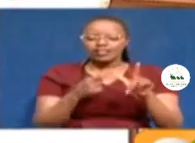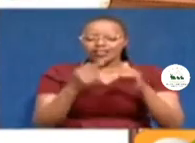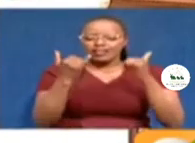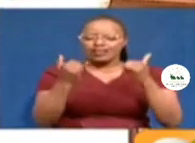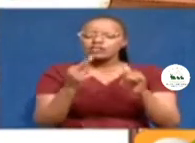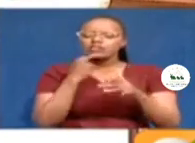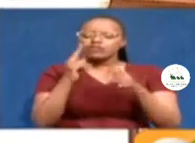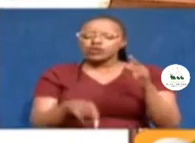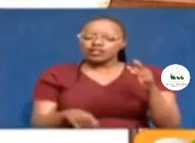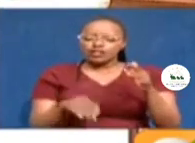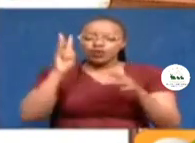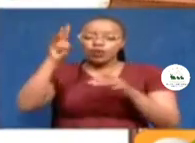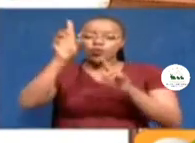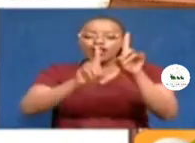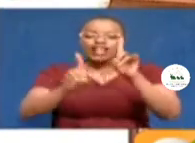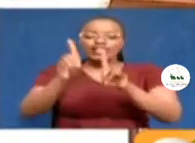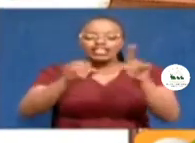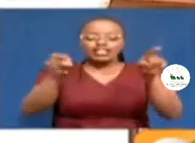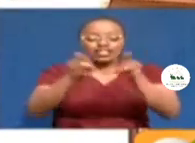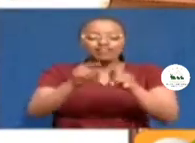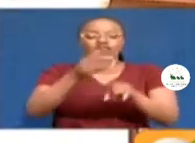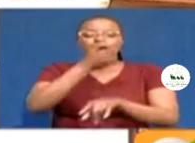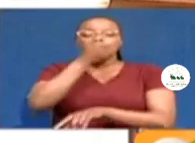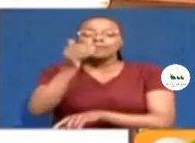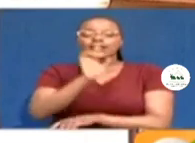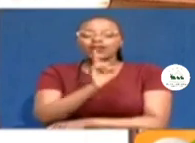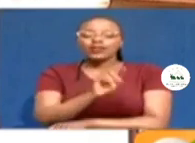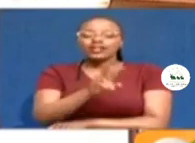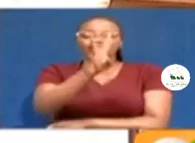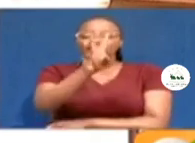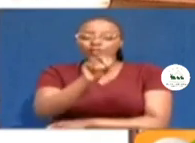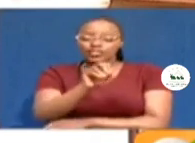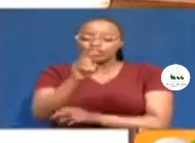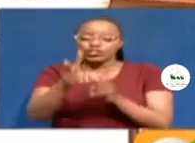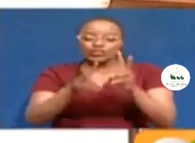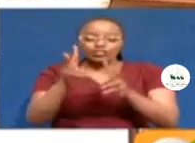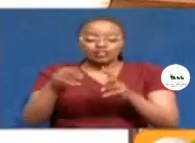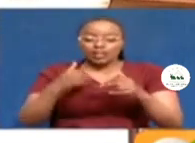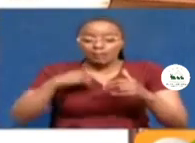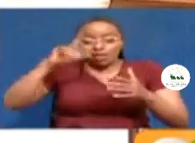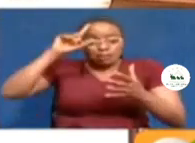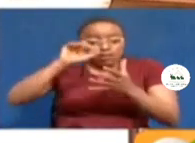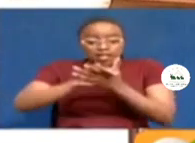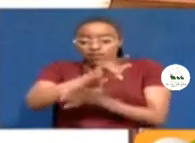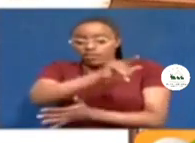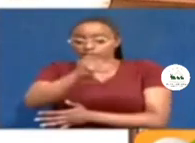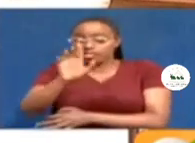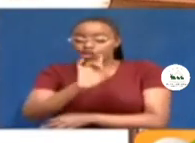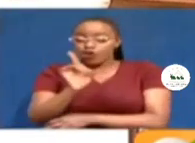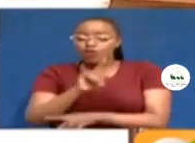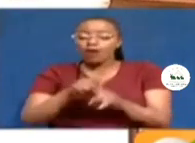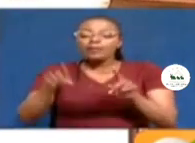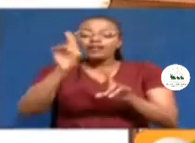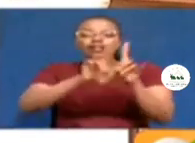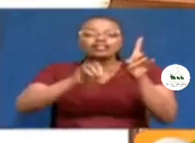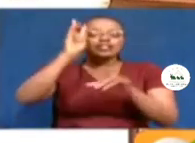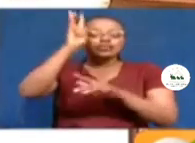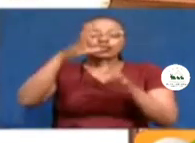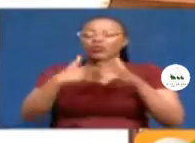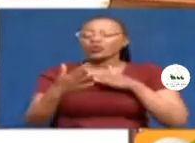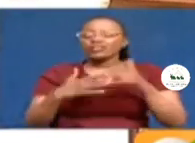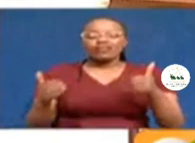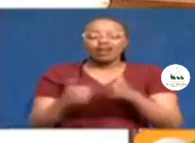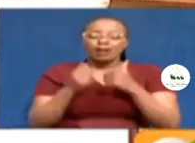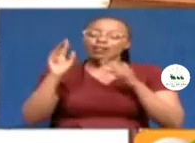are saying they are going to dance even better in the year 2022. I do not believe them, but they'll dance